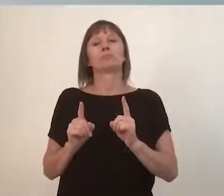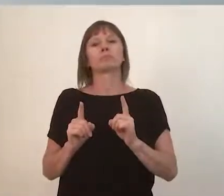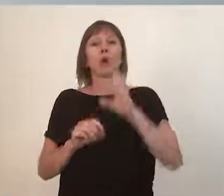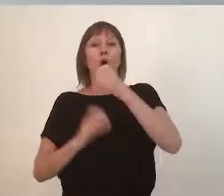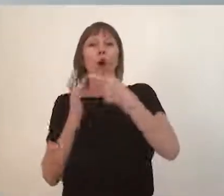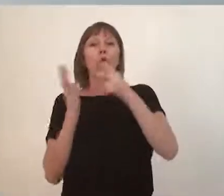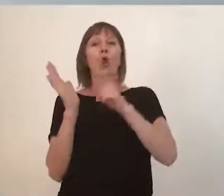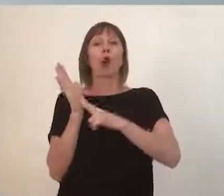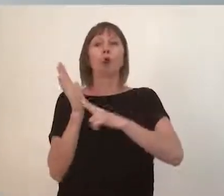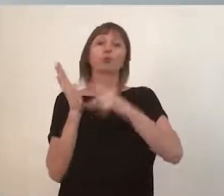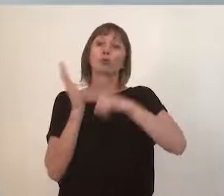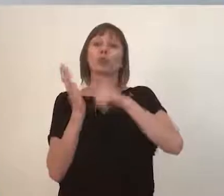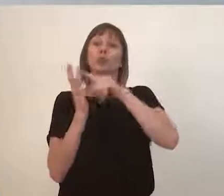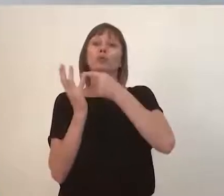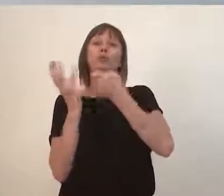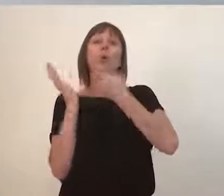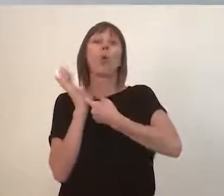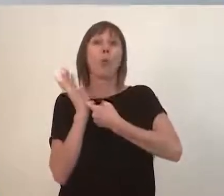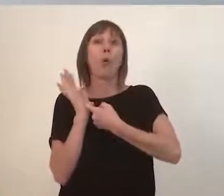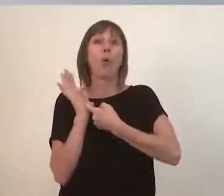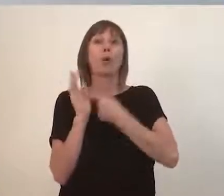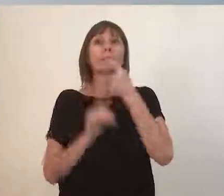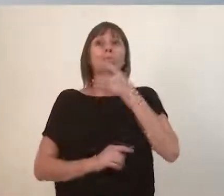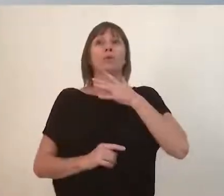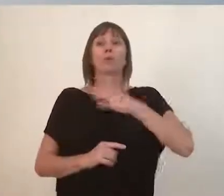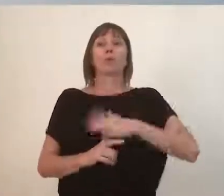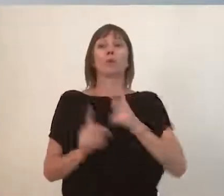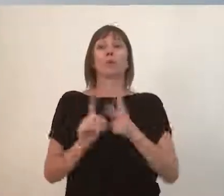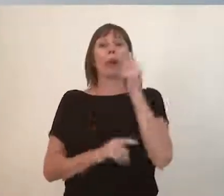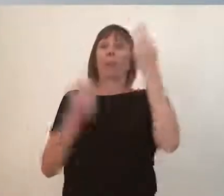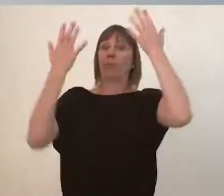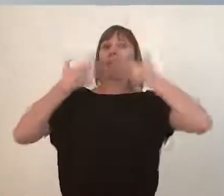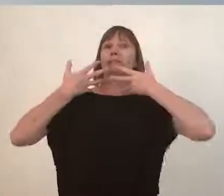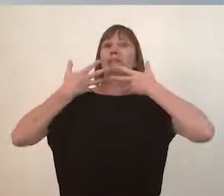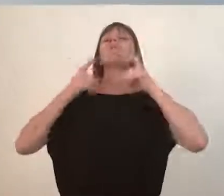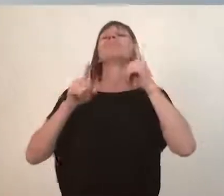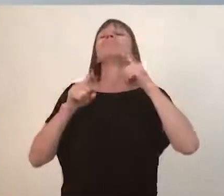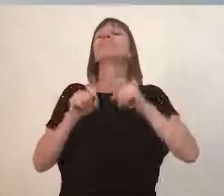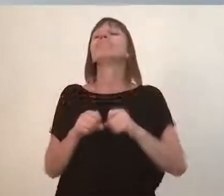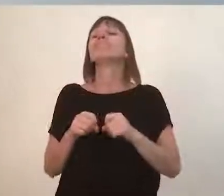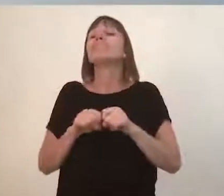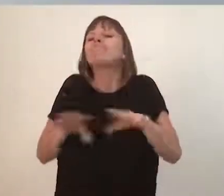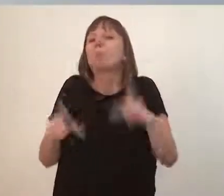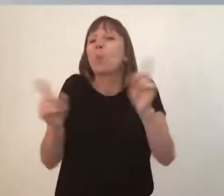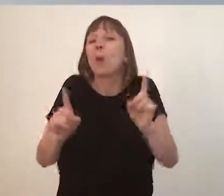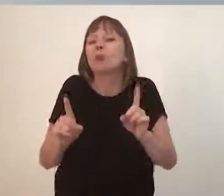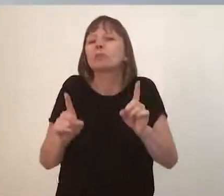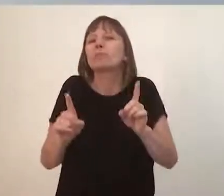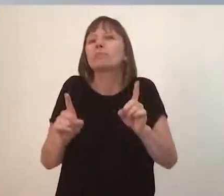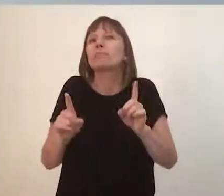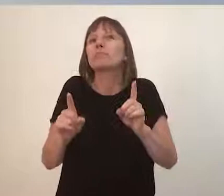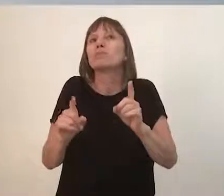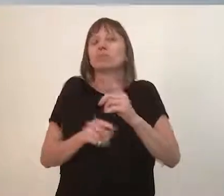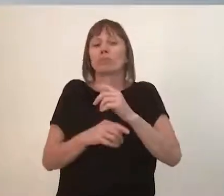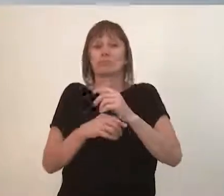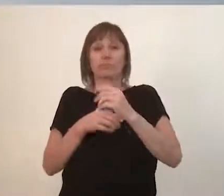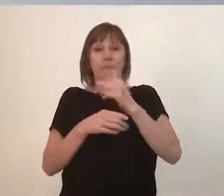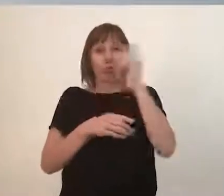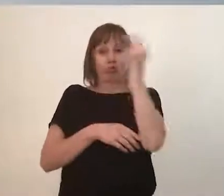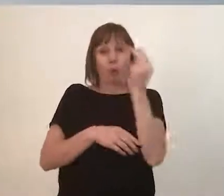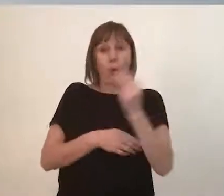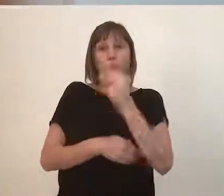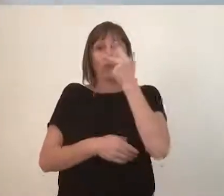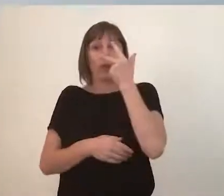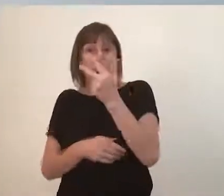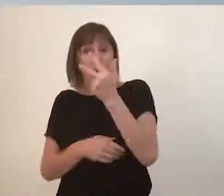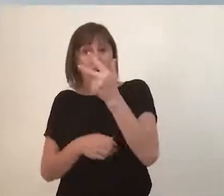Okay, next step is contour. You need to cut this face. You know, the trick is always when you contour